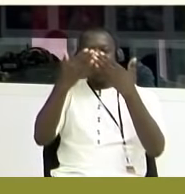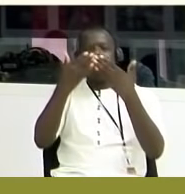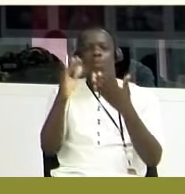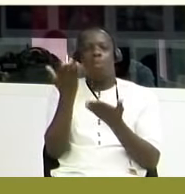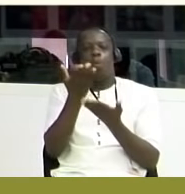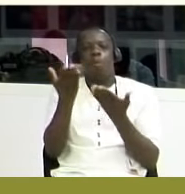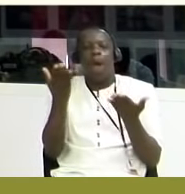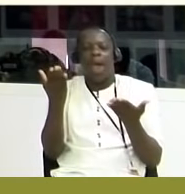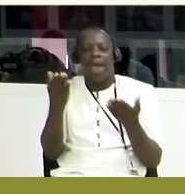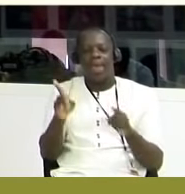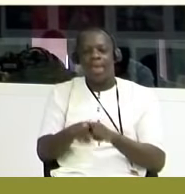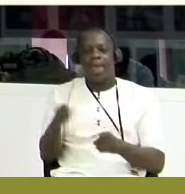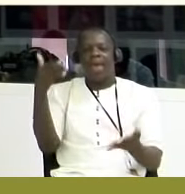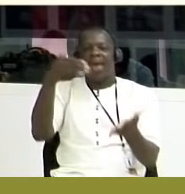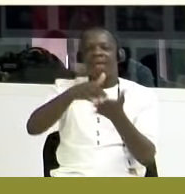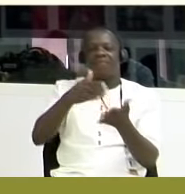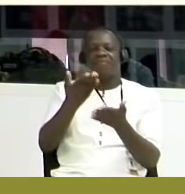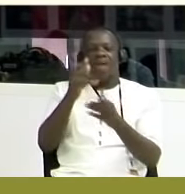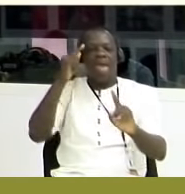the campus.